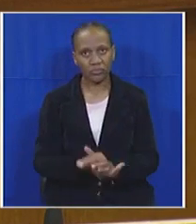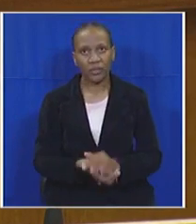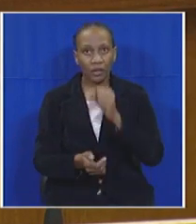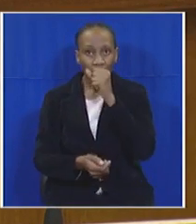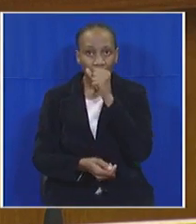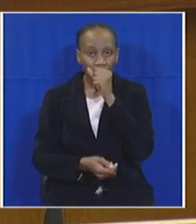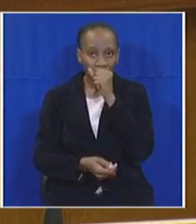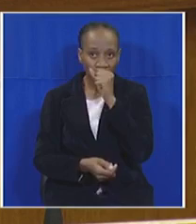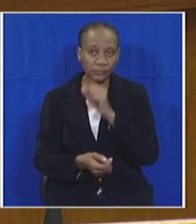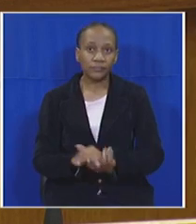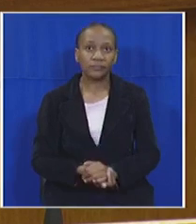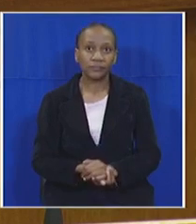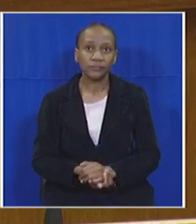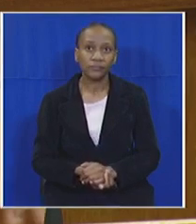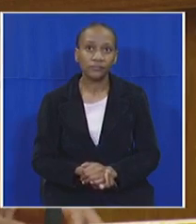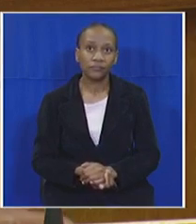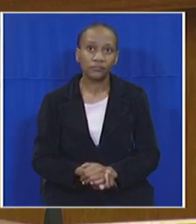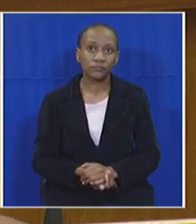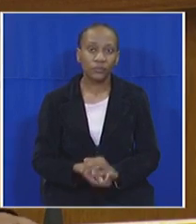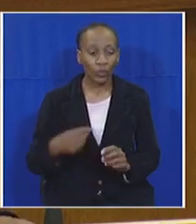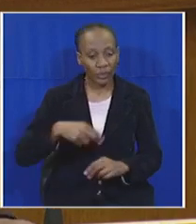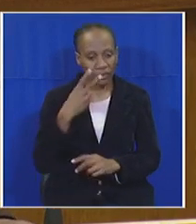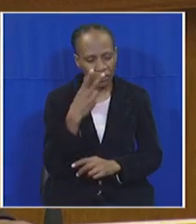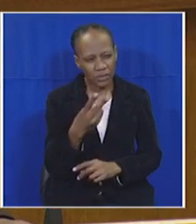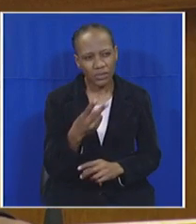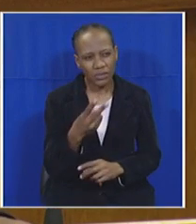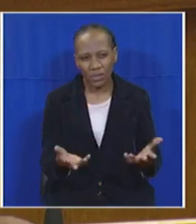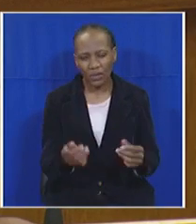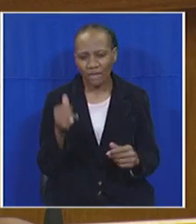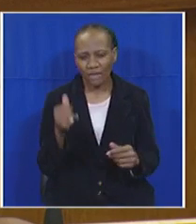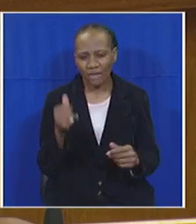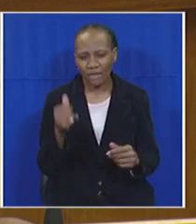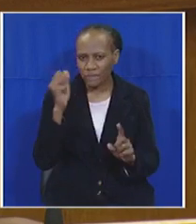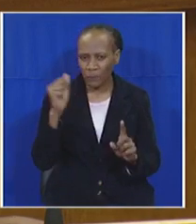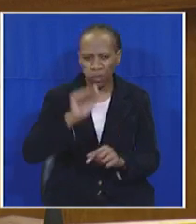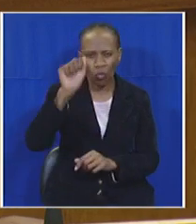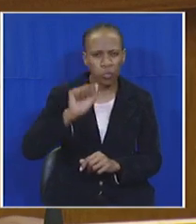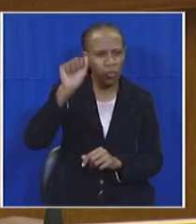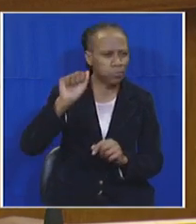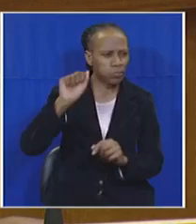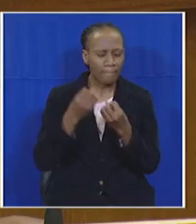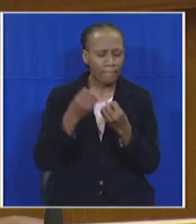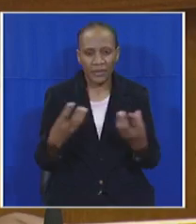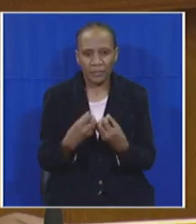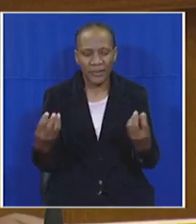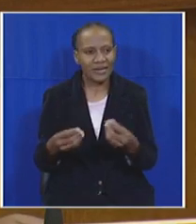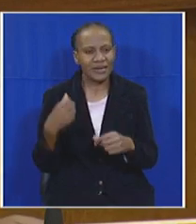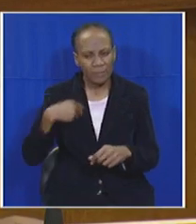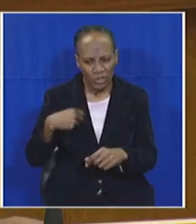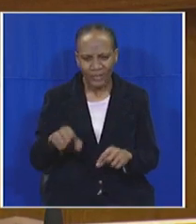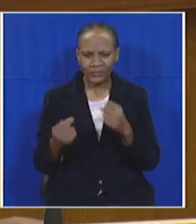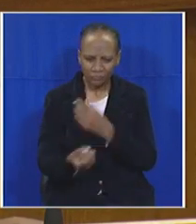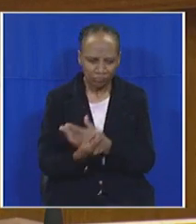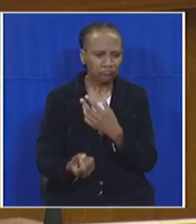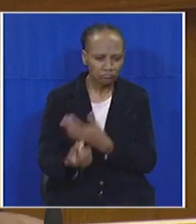service delivery in South Africa. And when we witness the spate of violent service delivery protests flaring up in municipalities